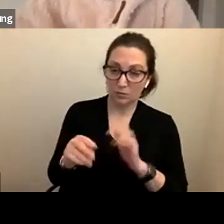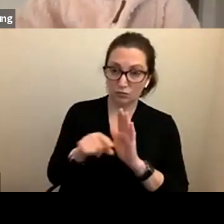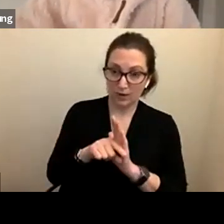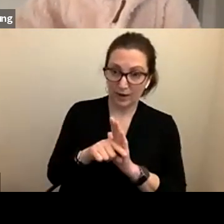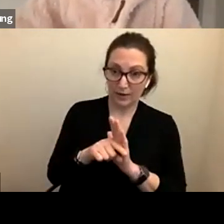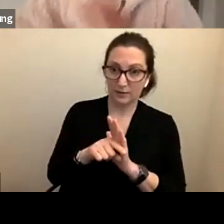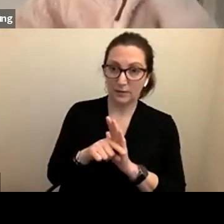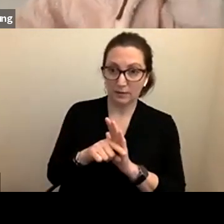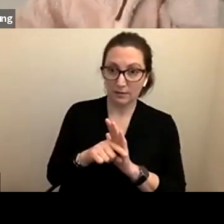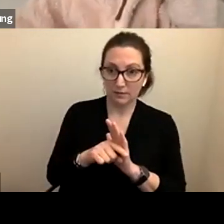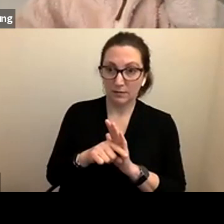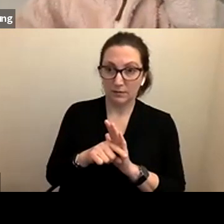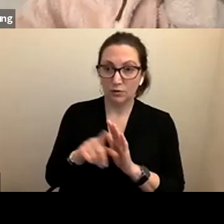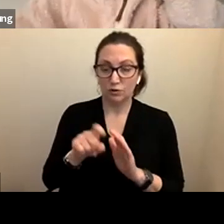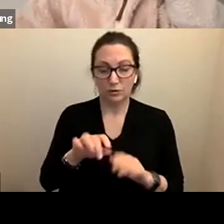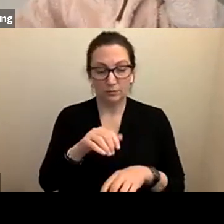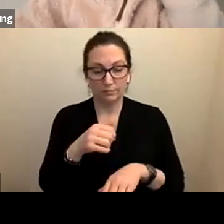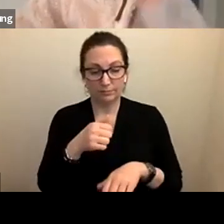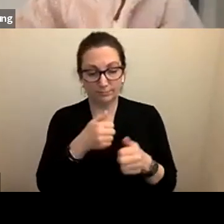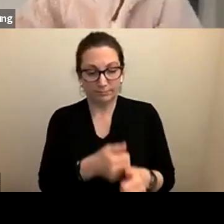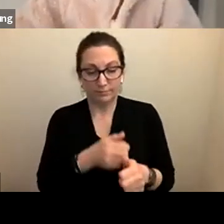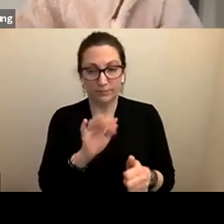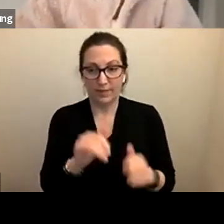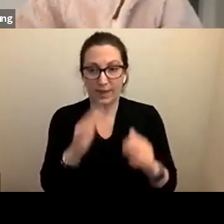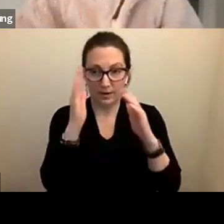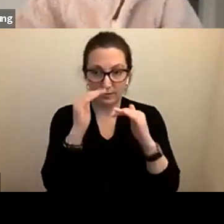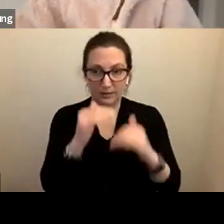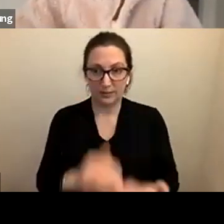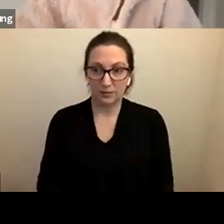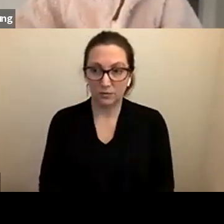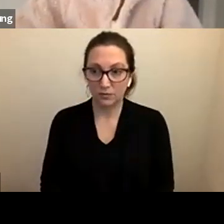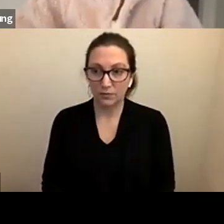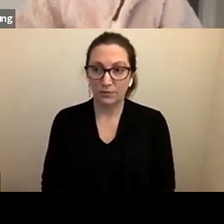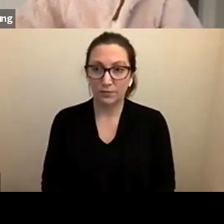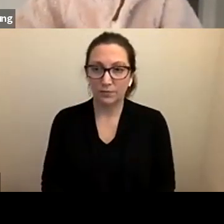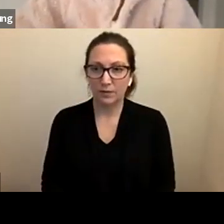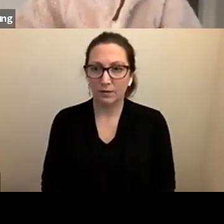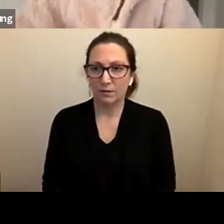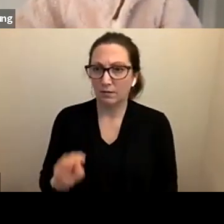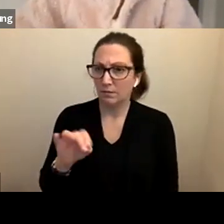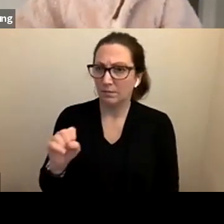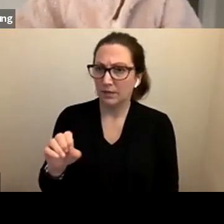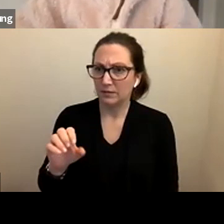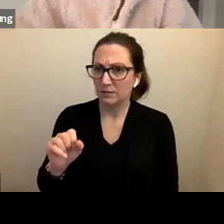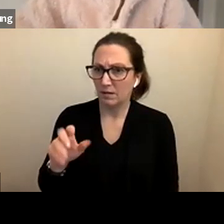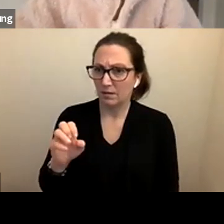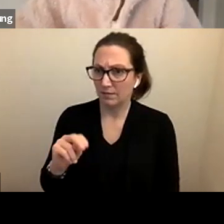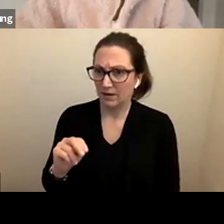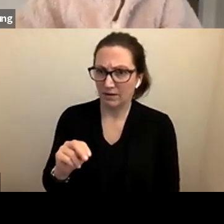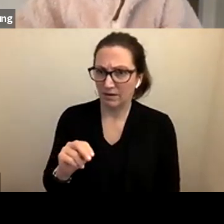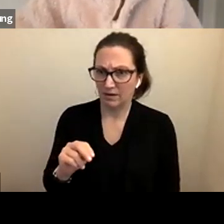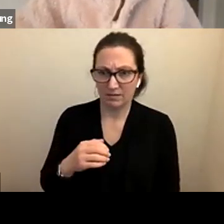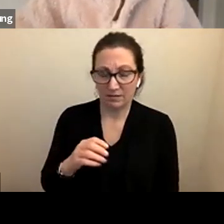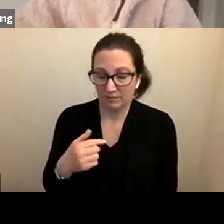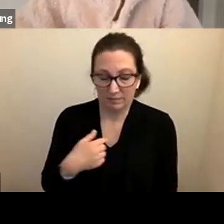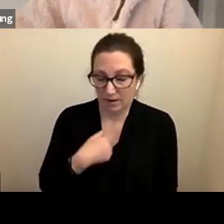based on that expectation. And so that was the district's process. So I'm sorry, that is not